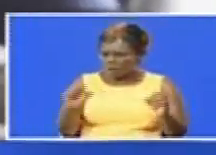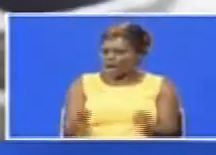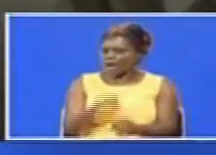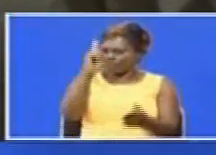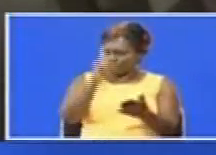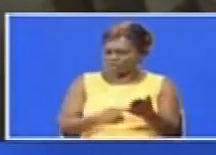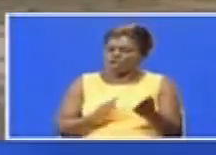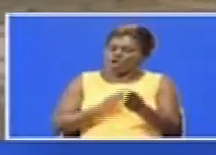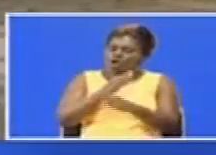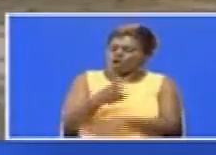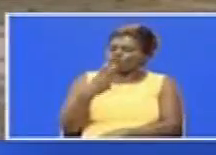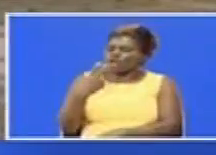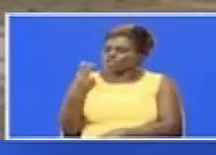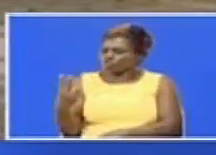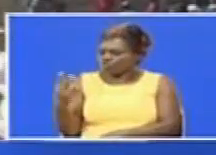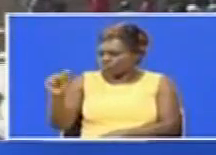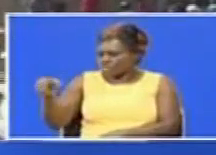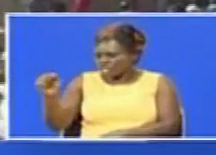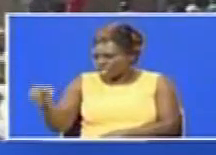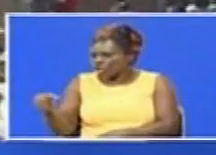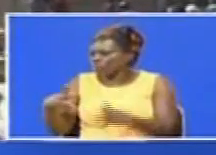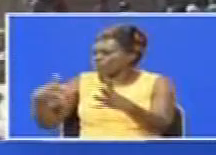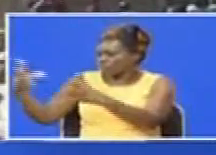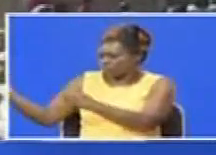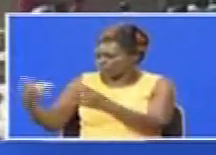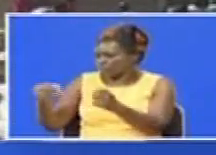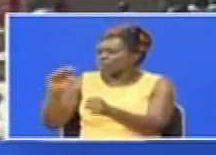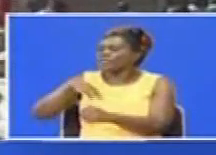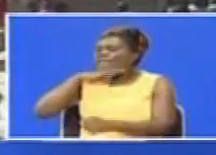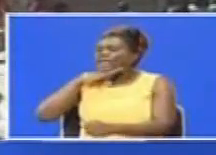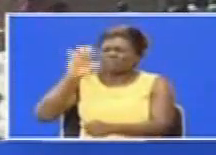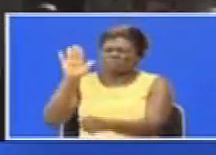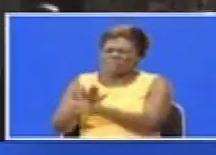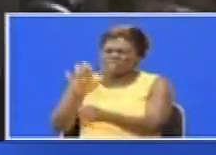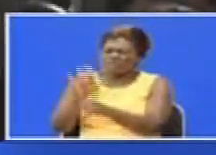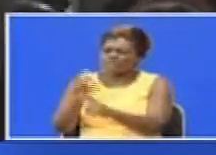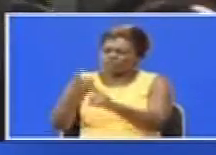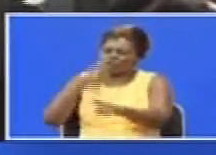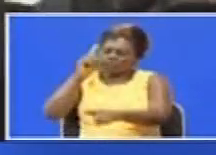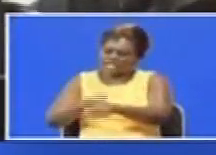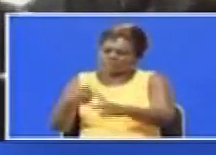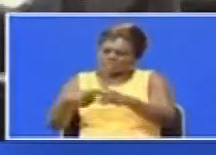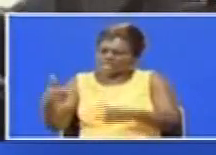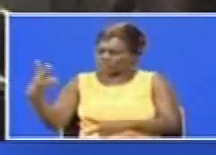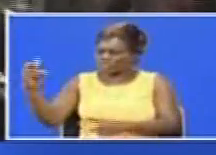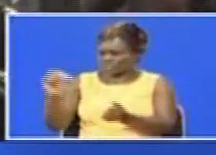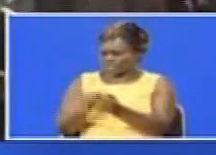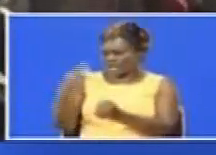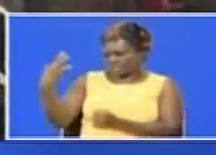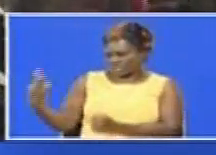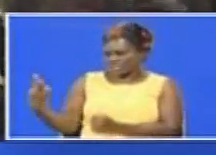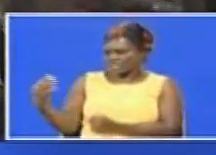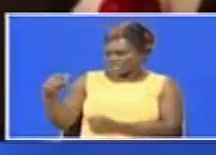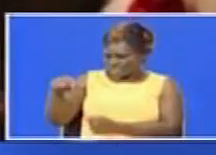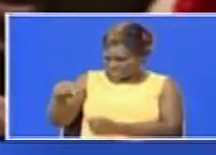displacement of over 2 million people and the deaths of 10,000 people since it began in December 2013 when Kiir sacked the